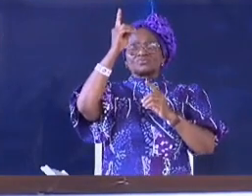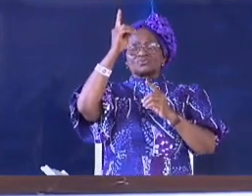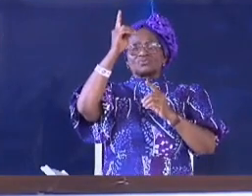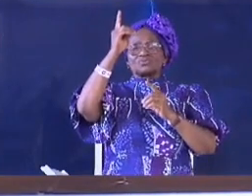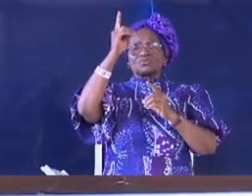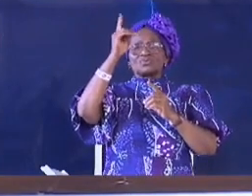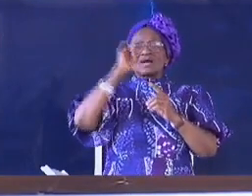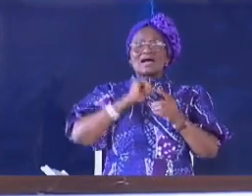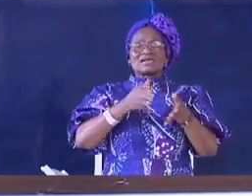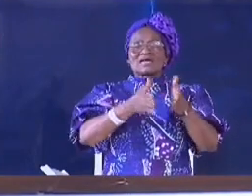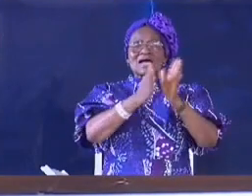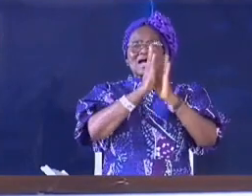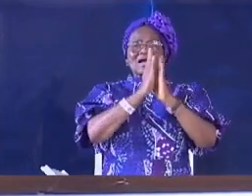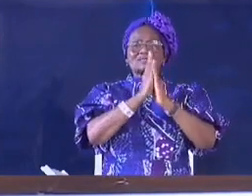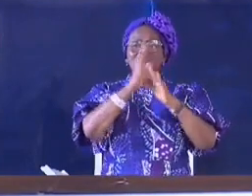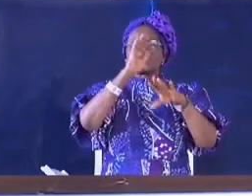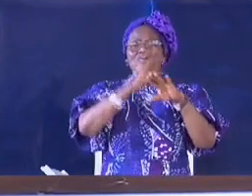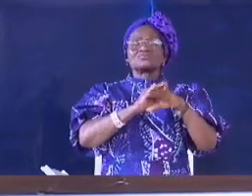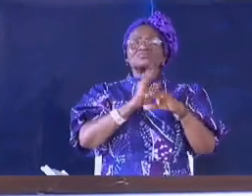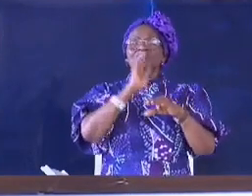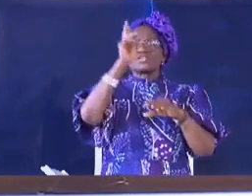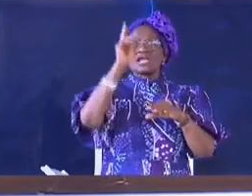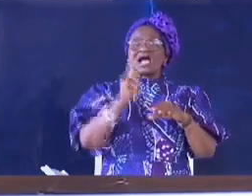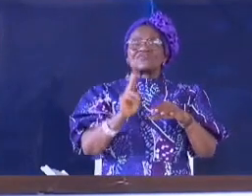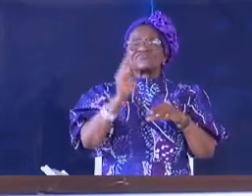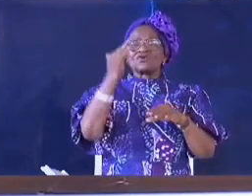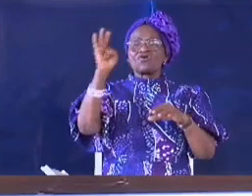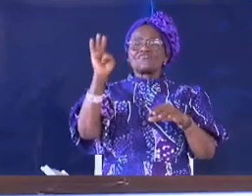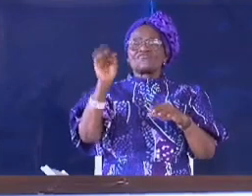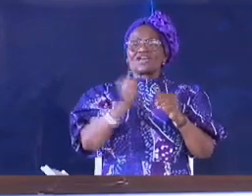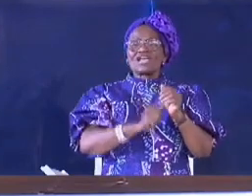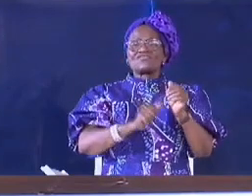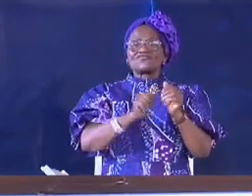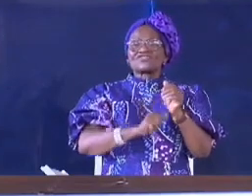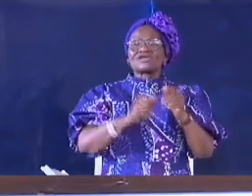I'm asking on behalf of every one of us here,